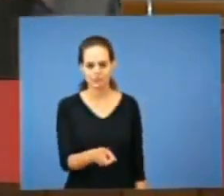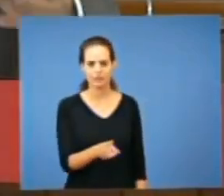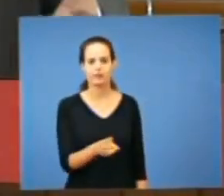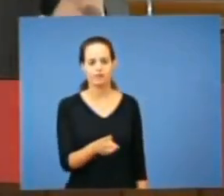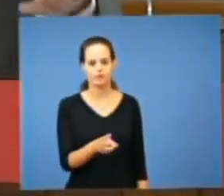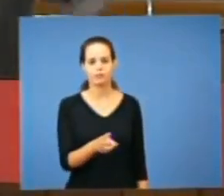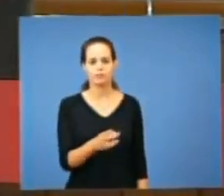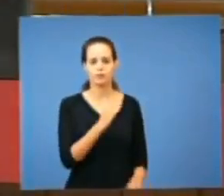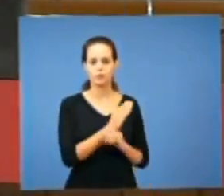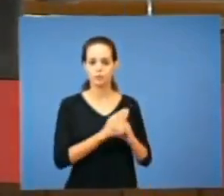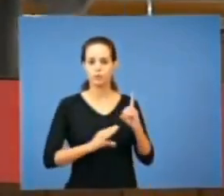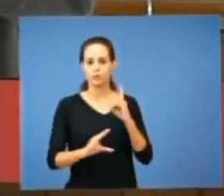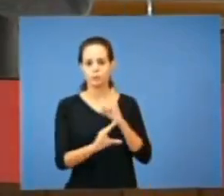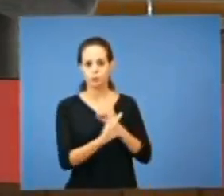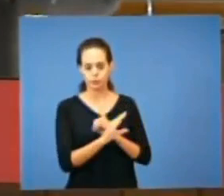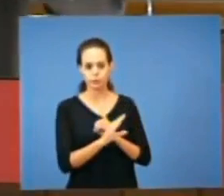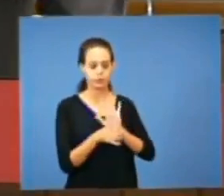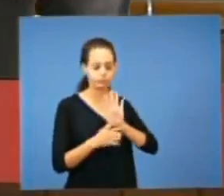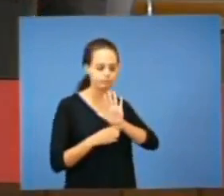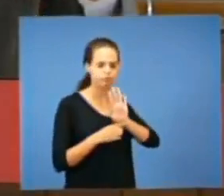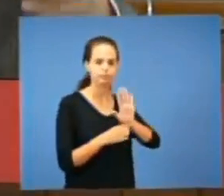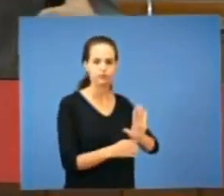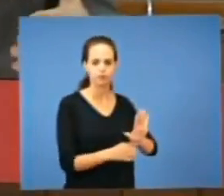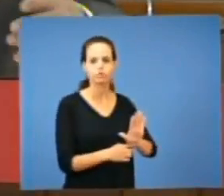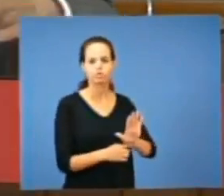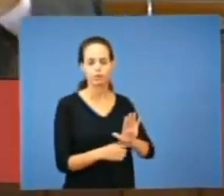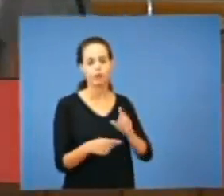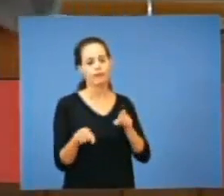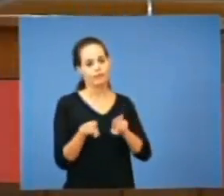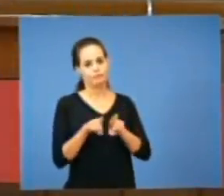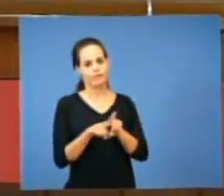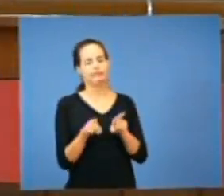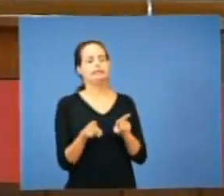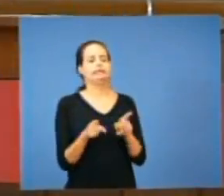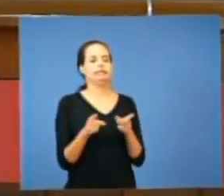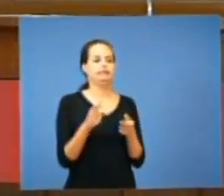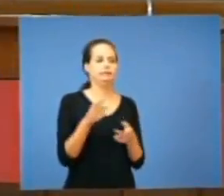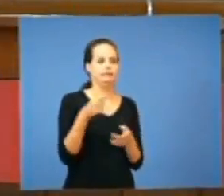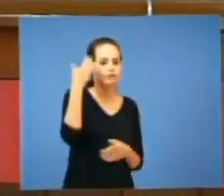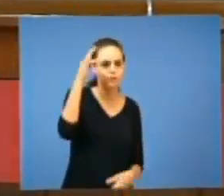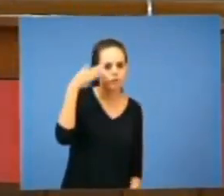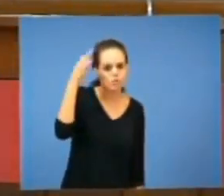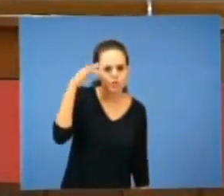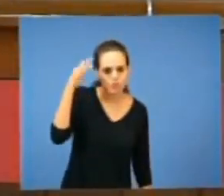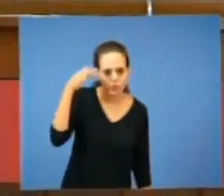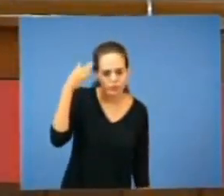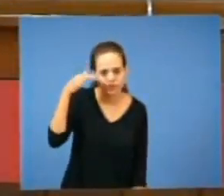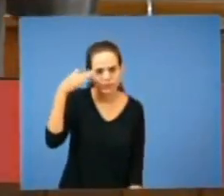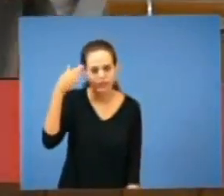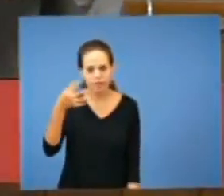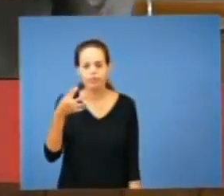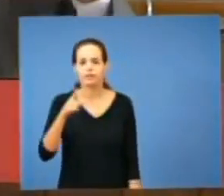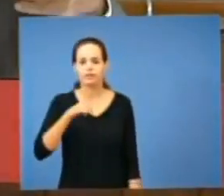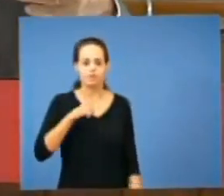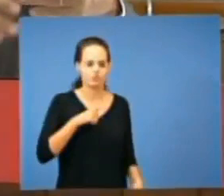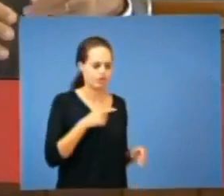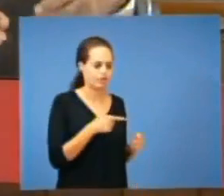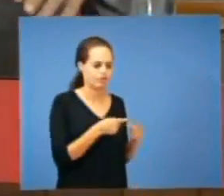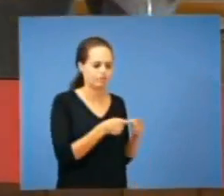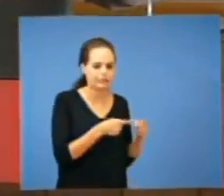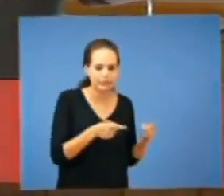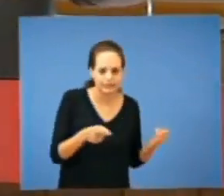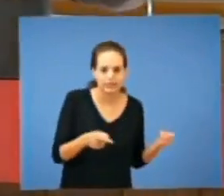including something that make it much easier, because it was helped by the philosophy of that period called the